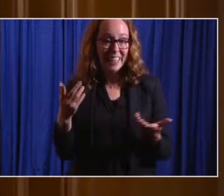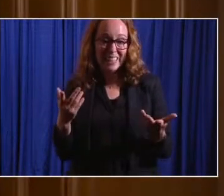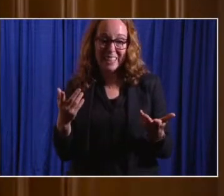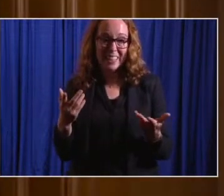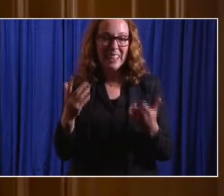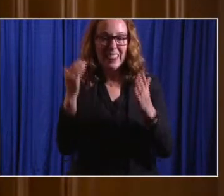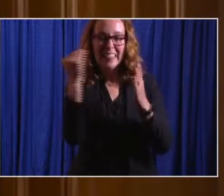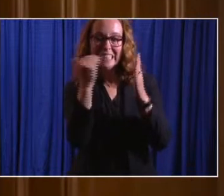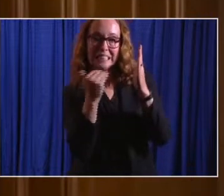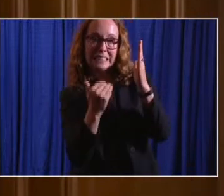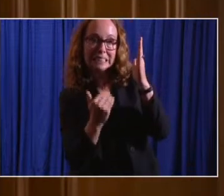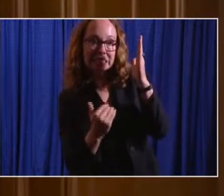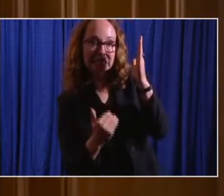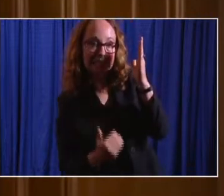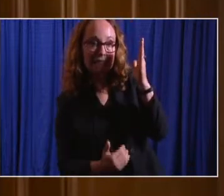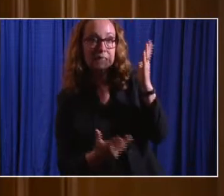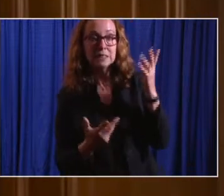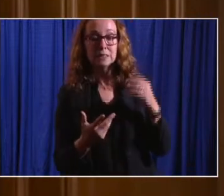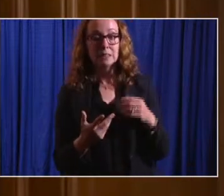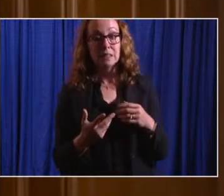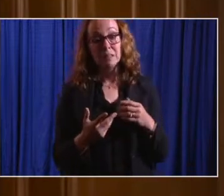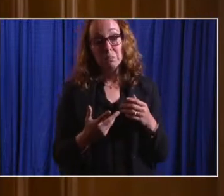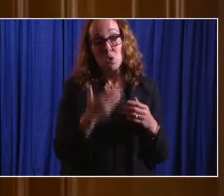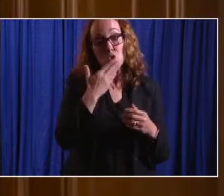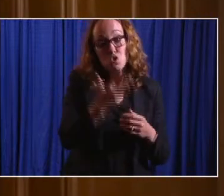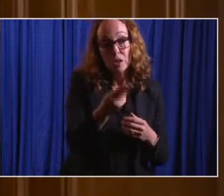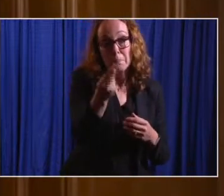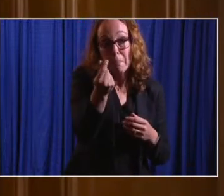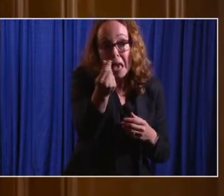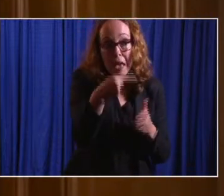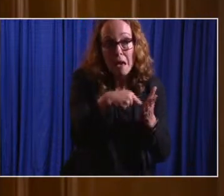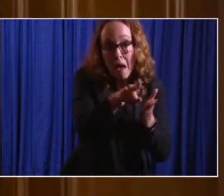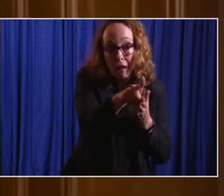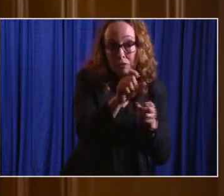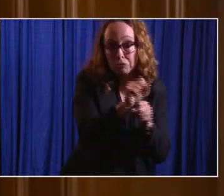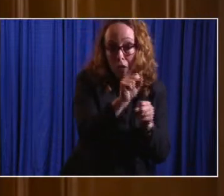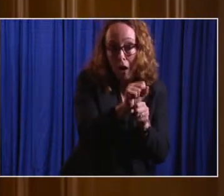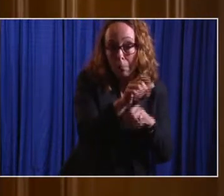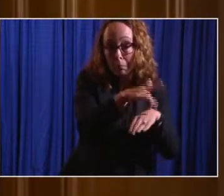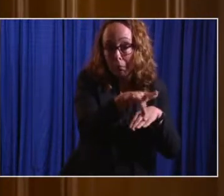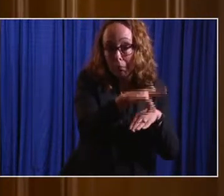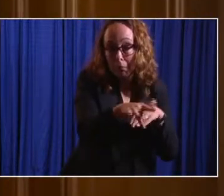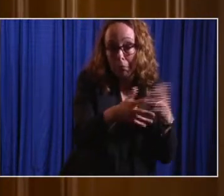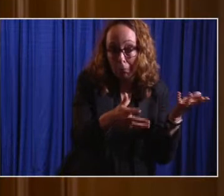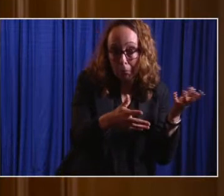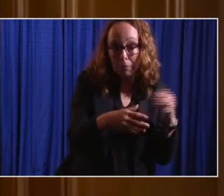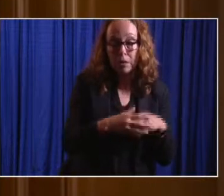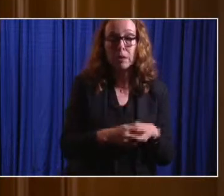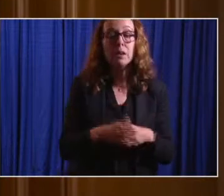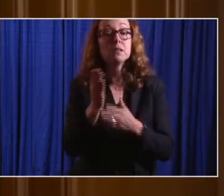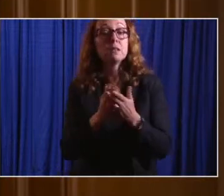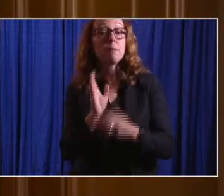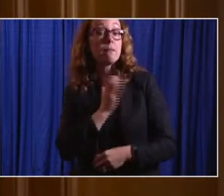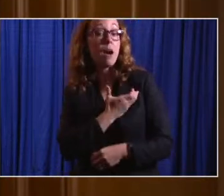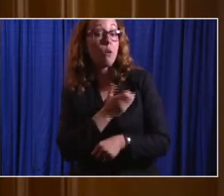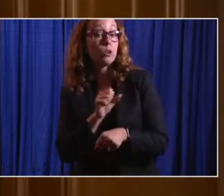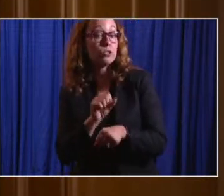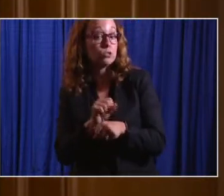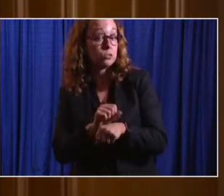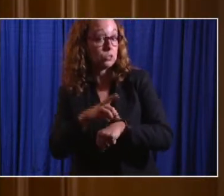many, very, very good paying jobs that are out there. So part of our job, what we see as part of our